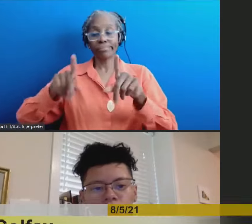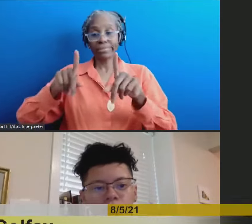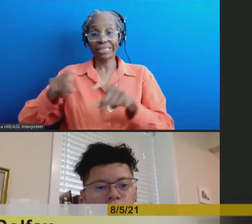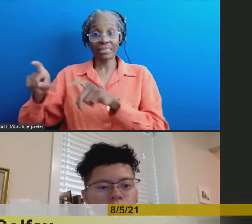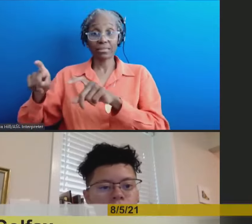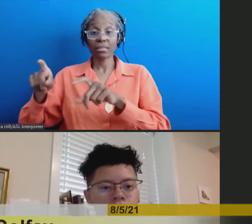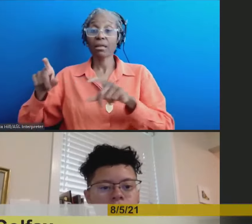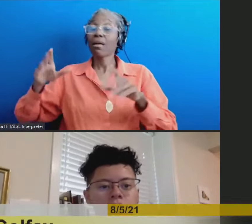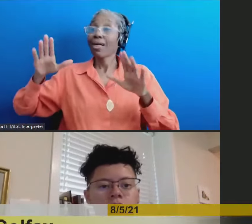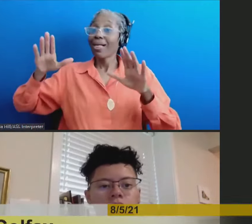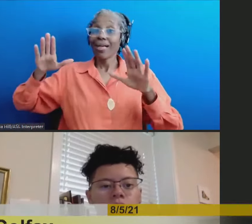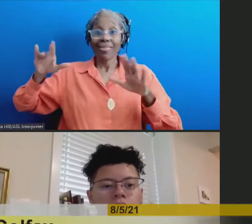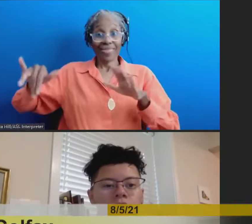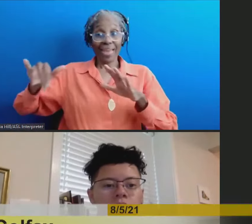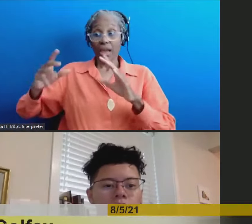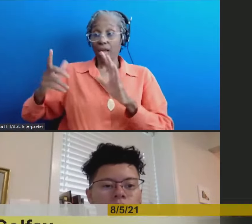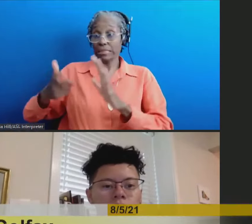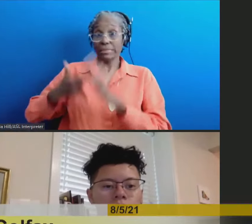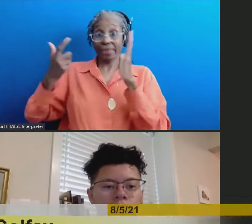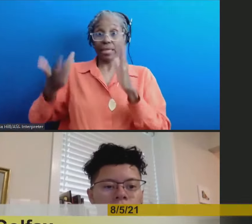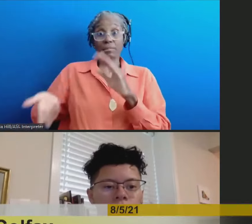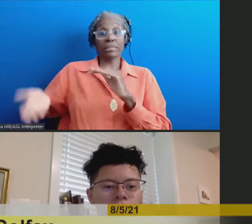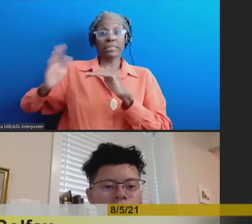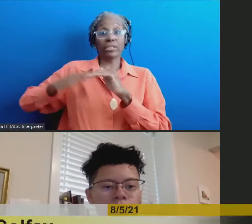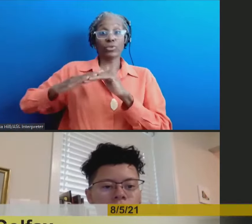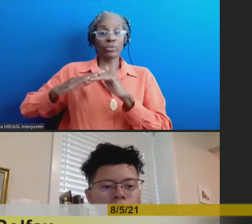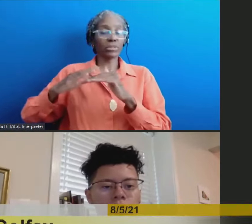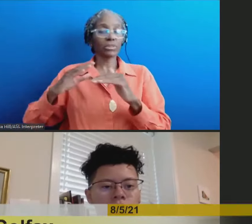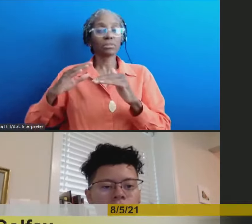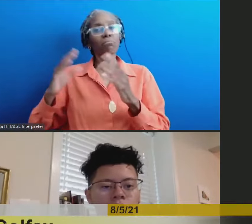that increase in demand has not